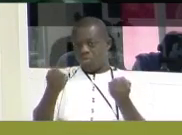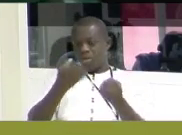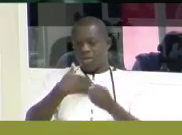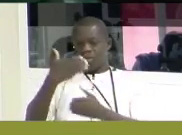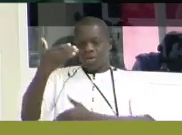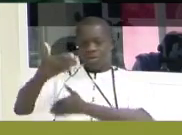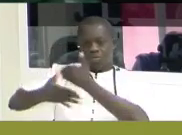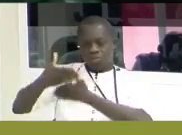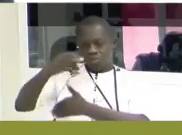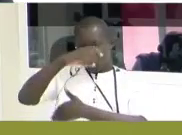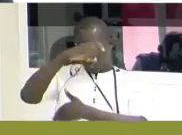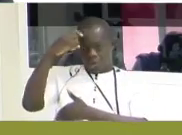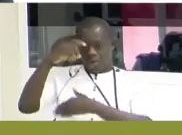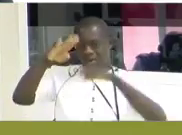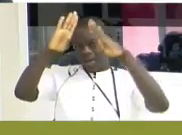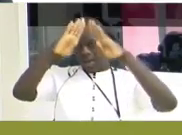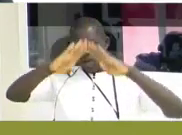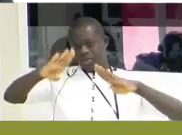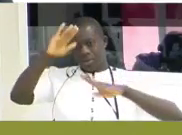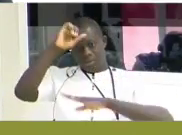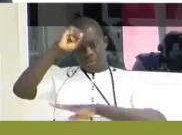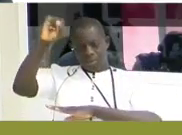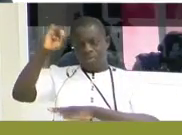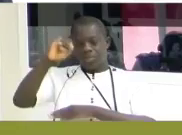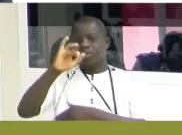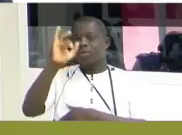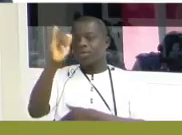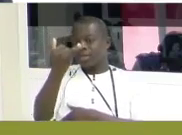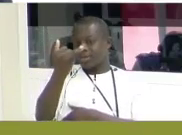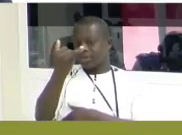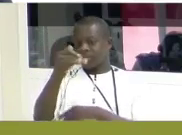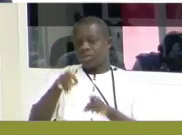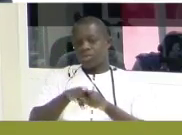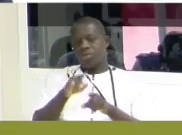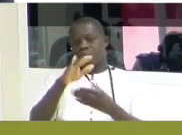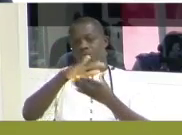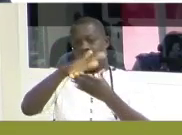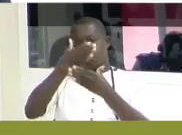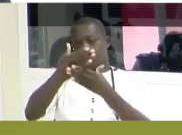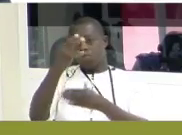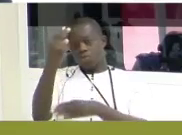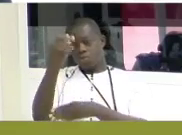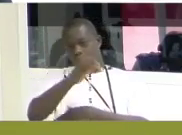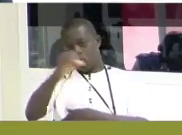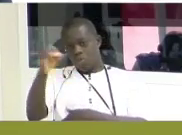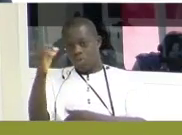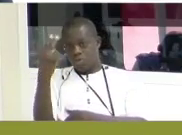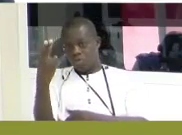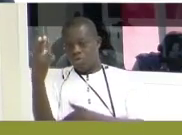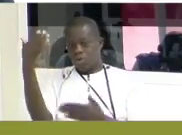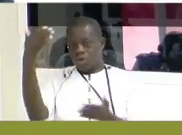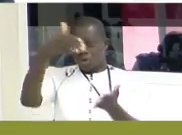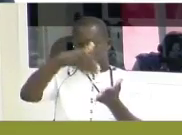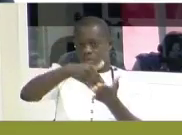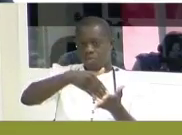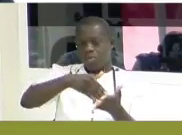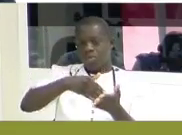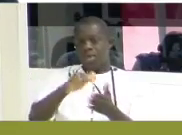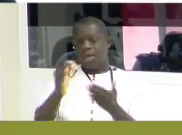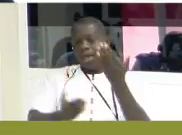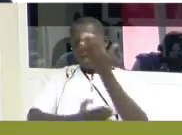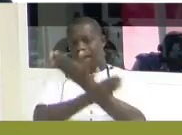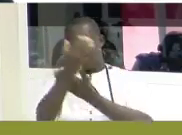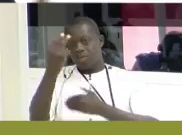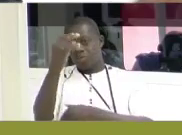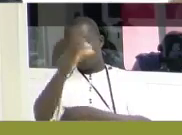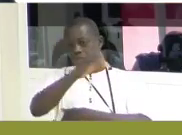House? Yes. At some point between 2002, 2003, up to early 2004, I was the one covering